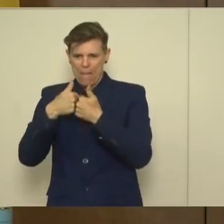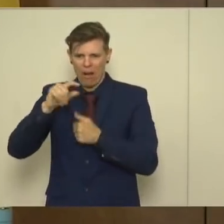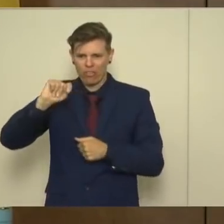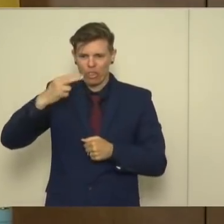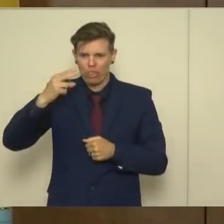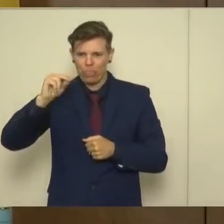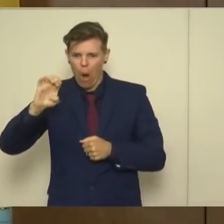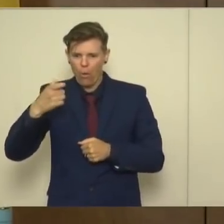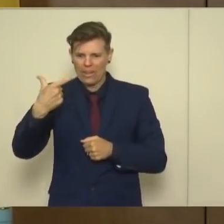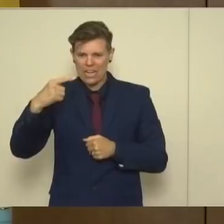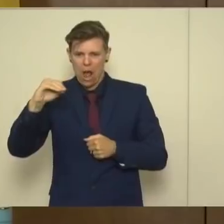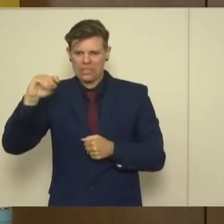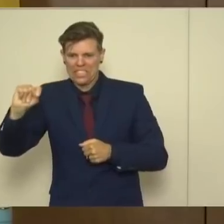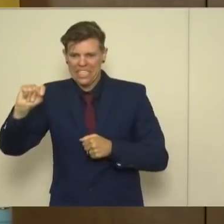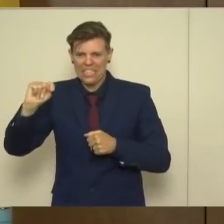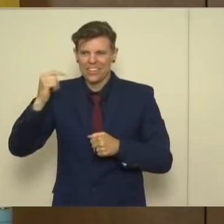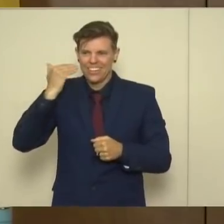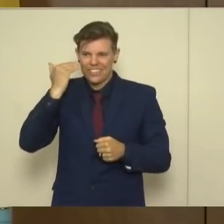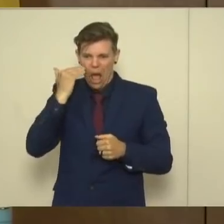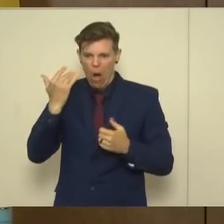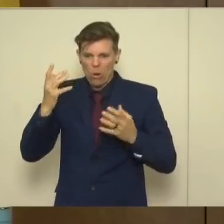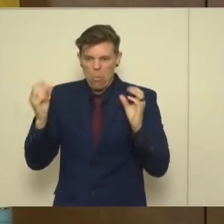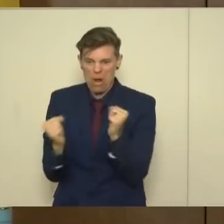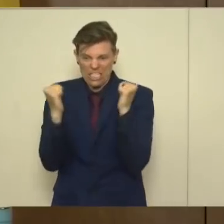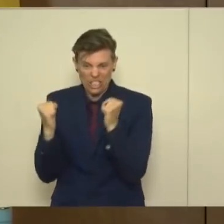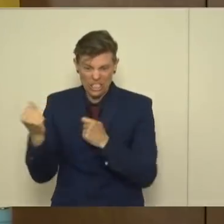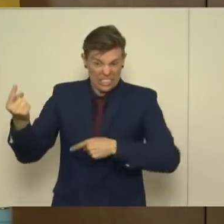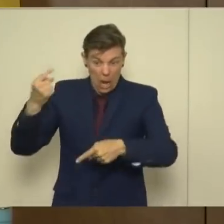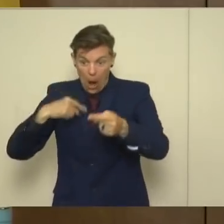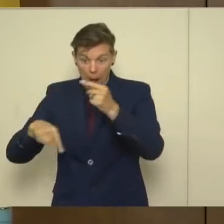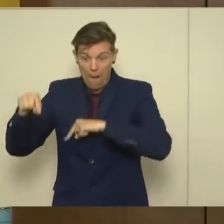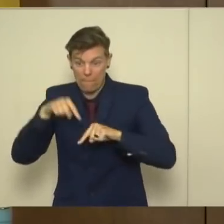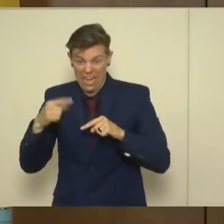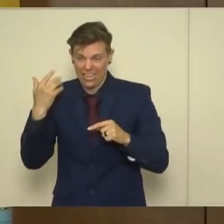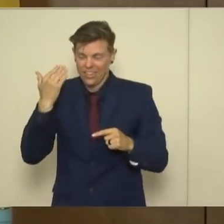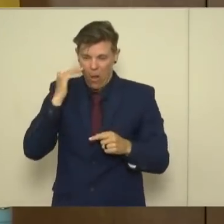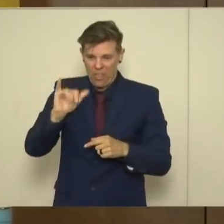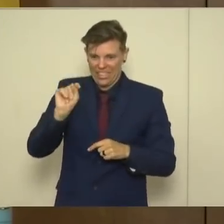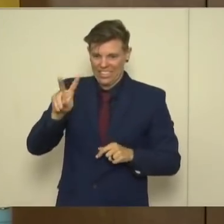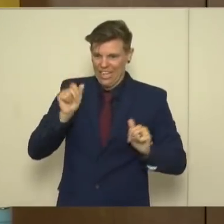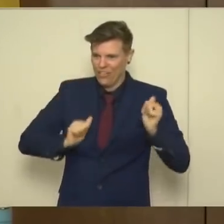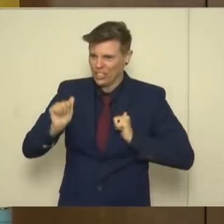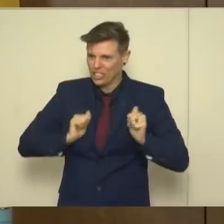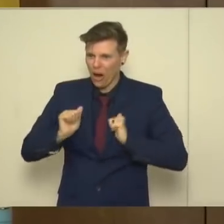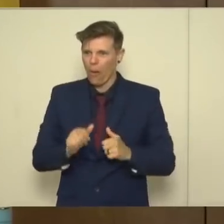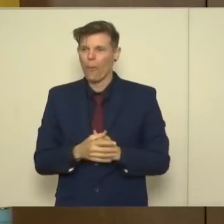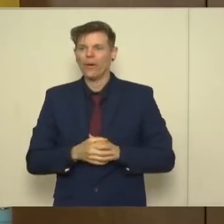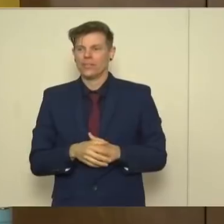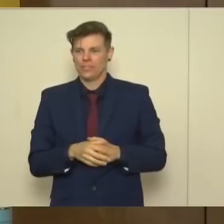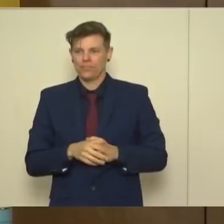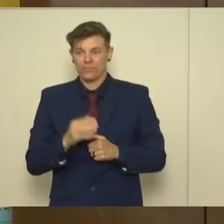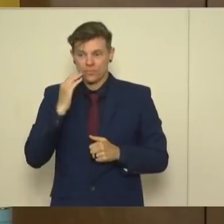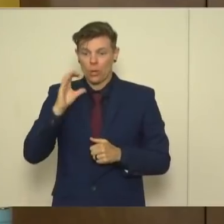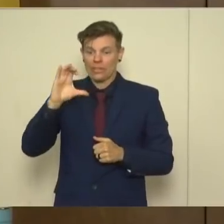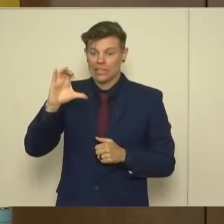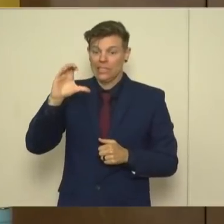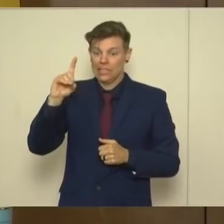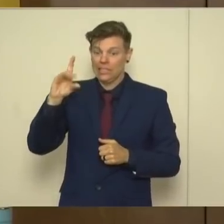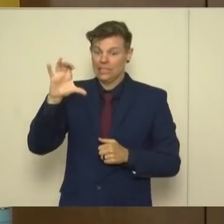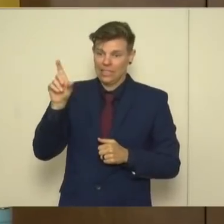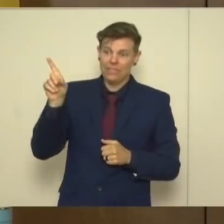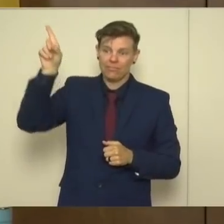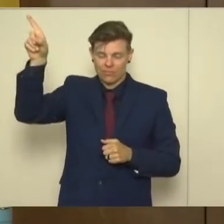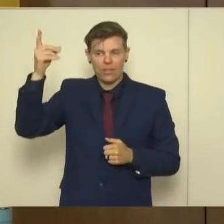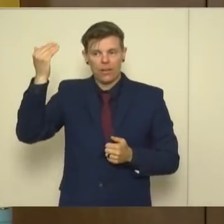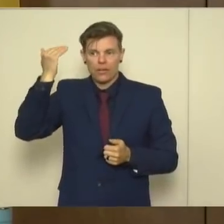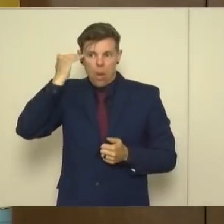aspects here. Winter is coming. The CDC, because this is when flu season is typically bad, I